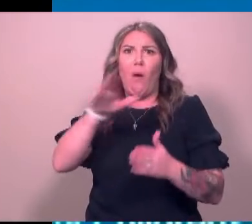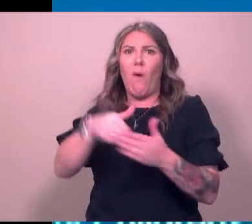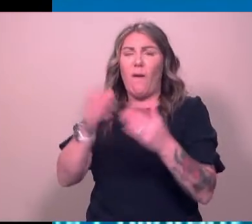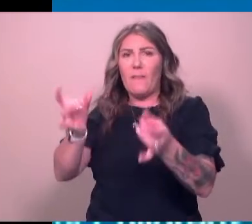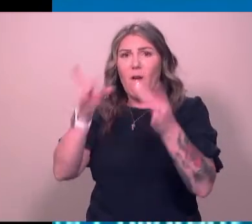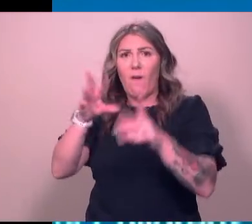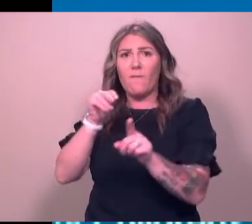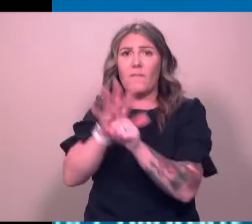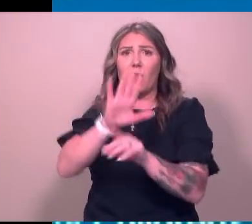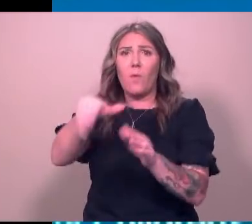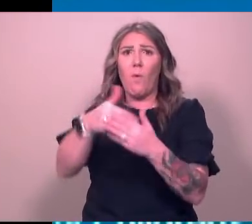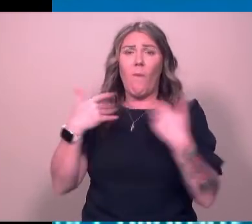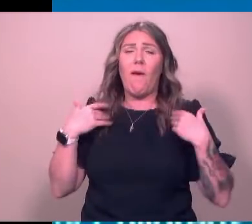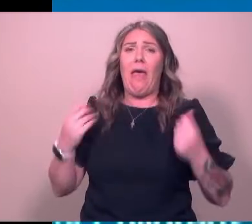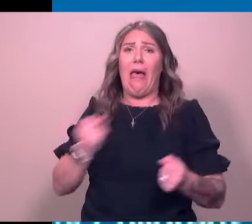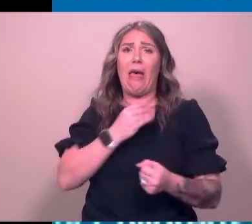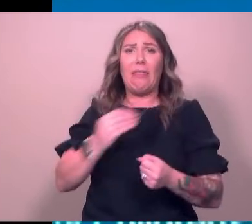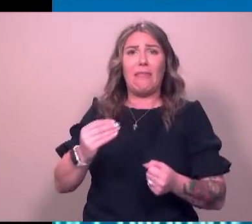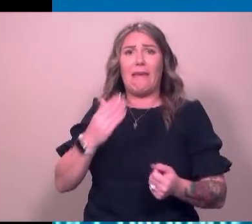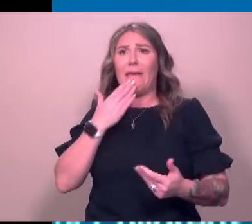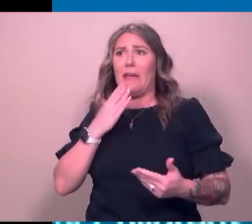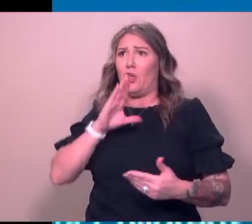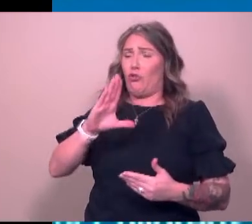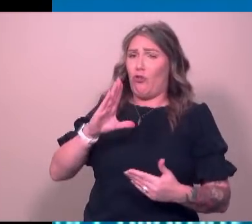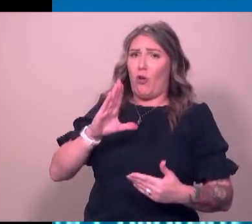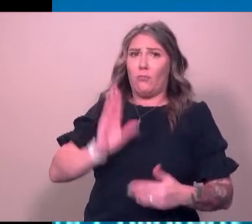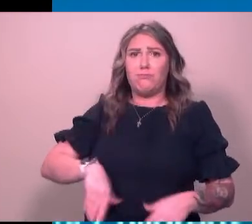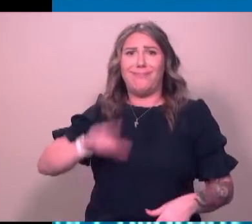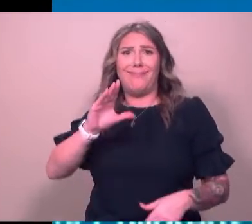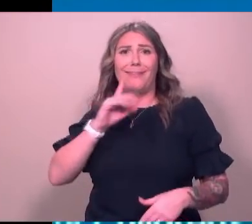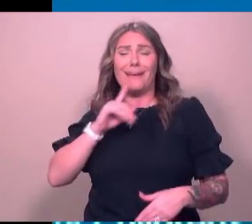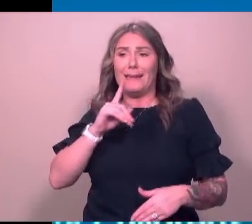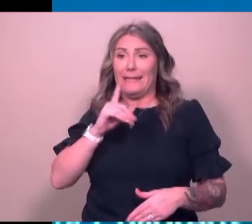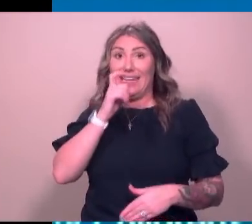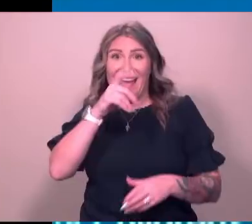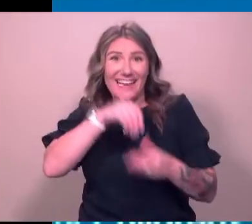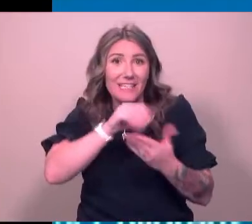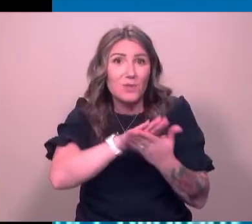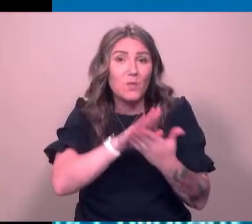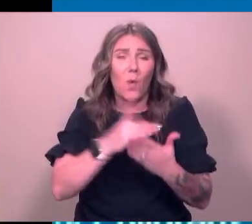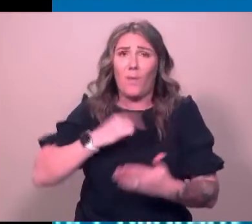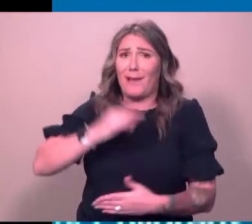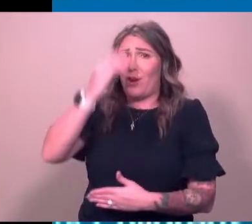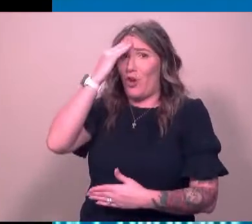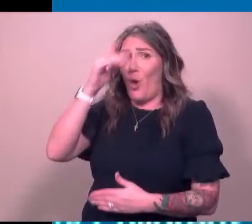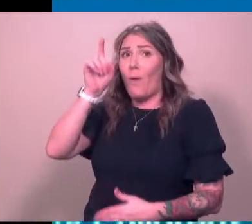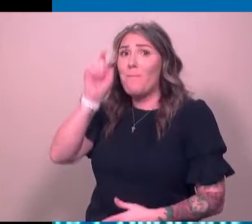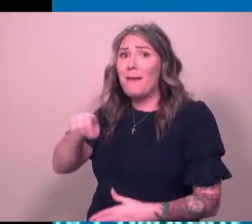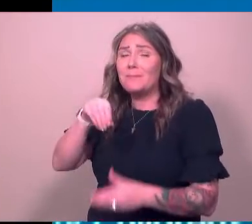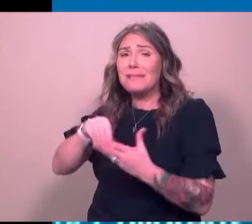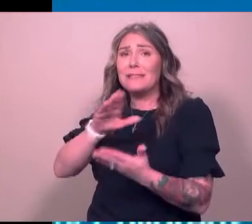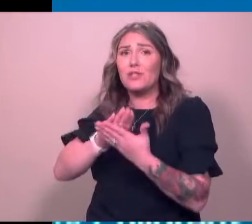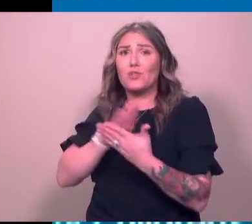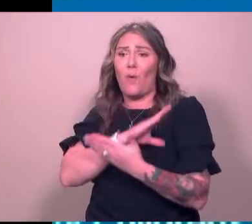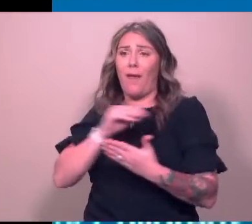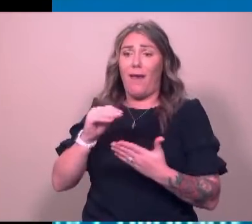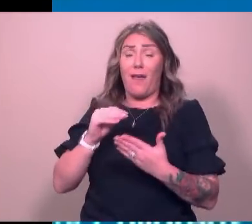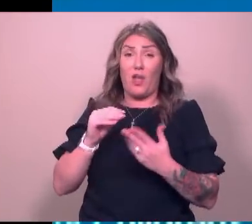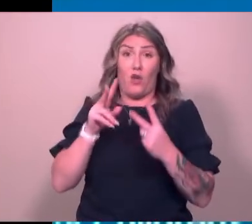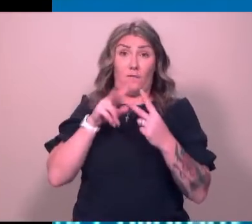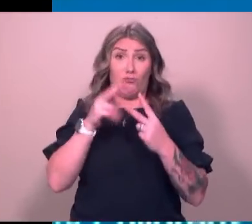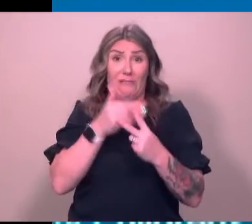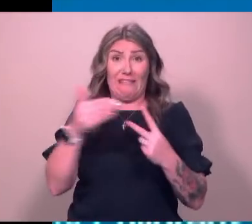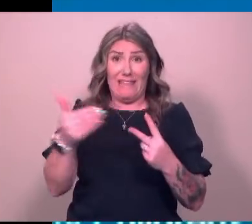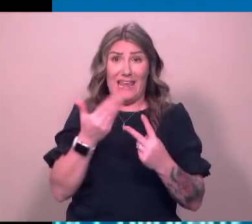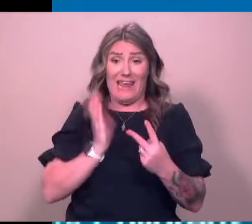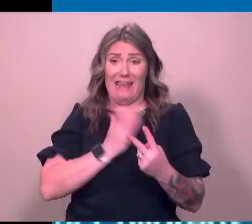entire health and well-being by not being in school. So we know they need to be in school. When you combine those 2 things for us, our